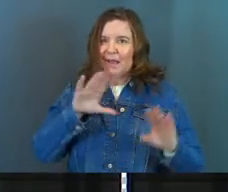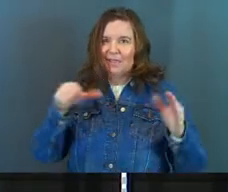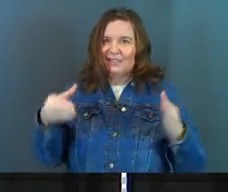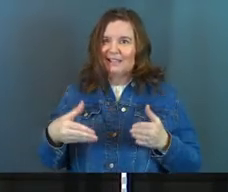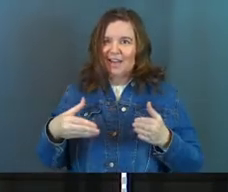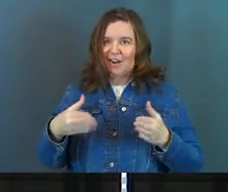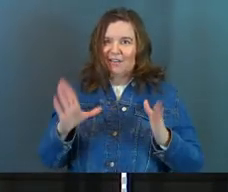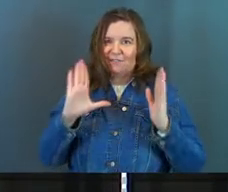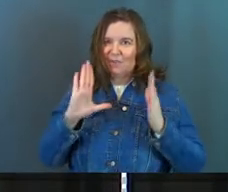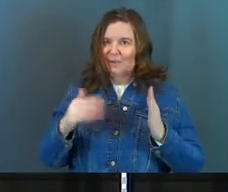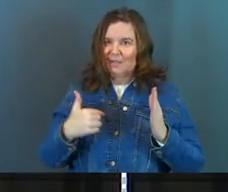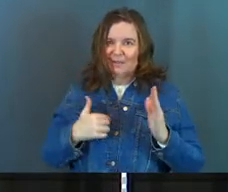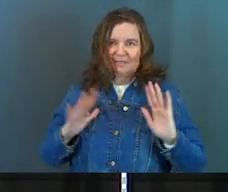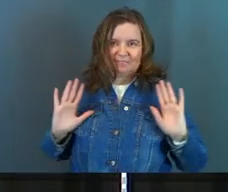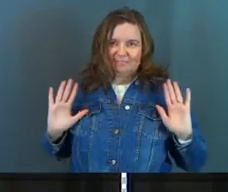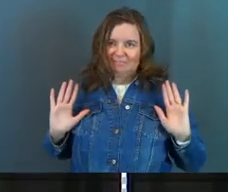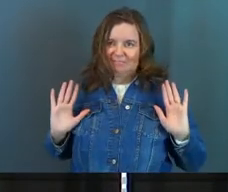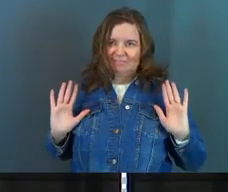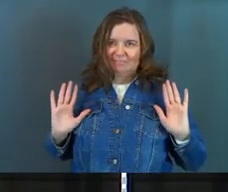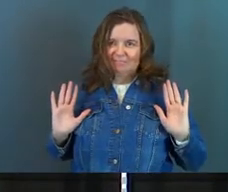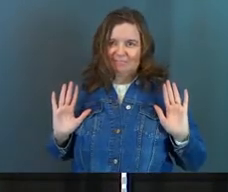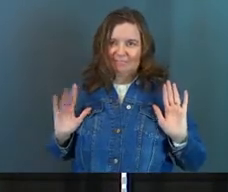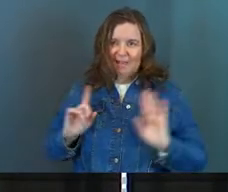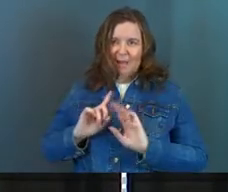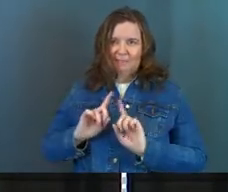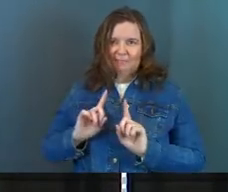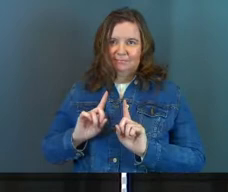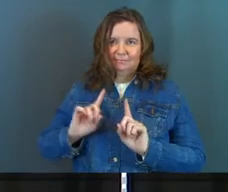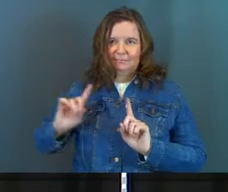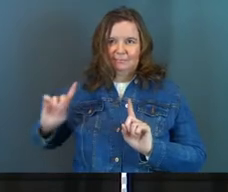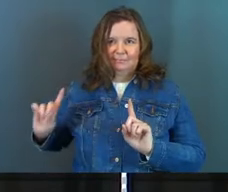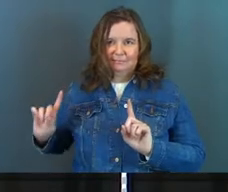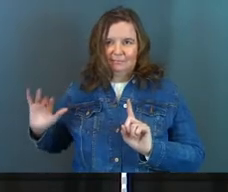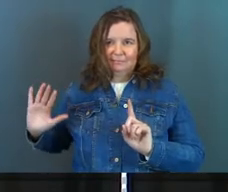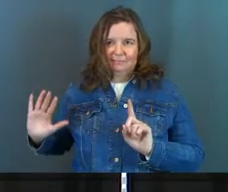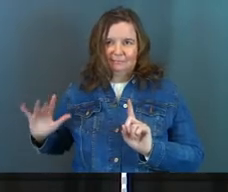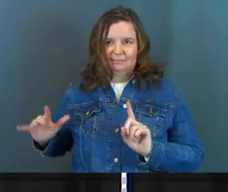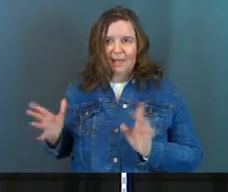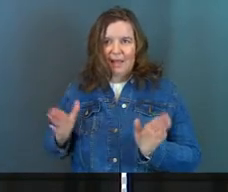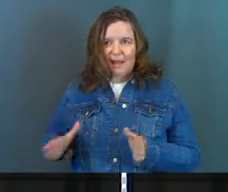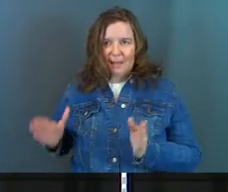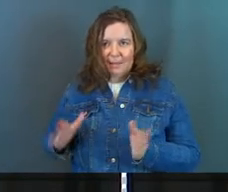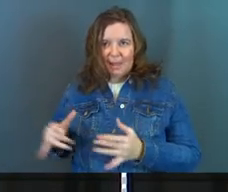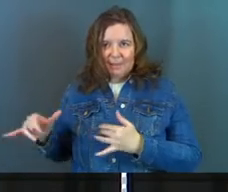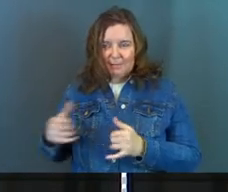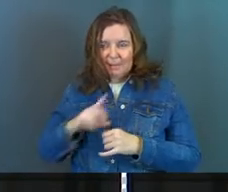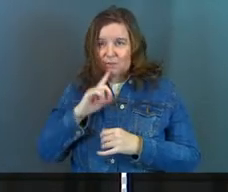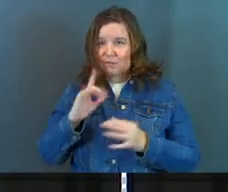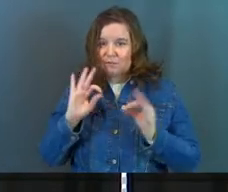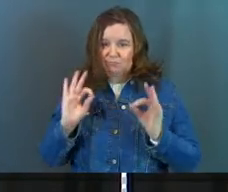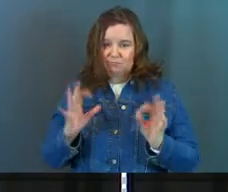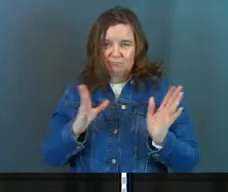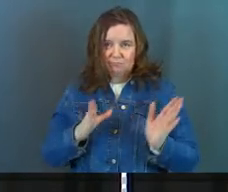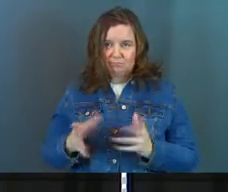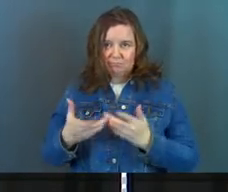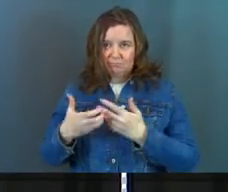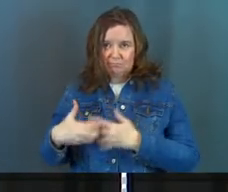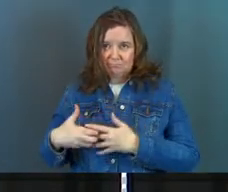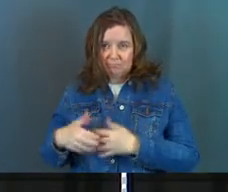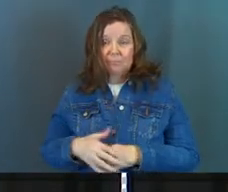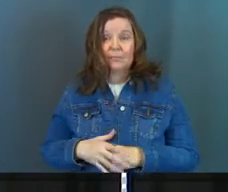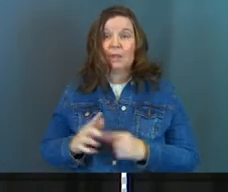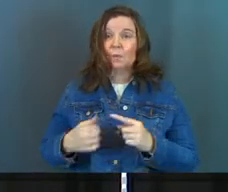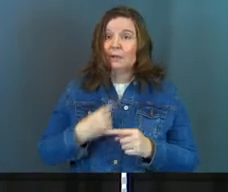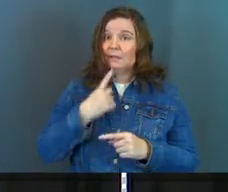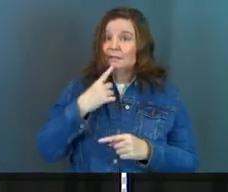center of attention. I'm off here to the side, planning the party, making sure everything's great.